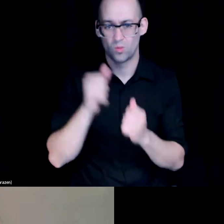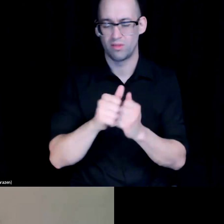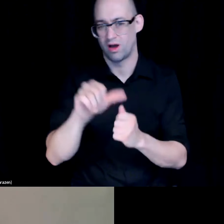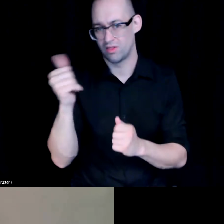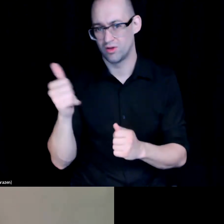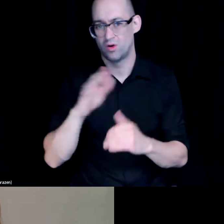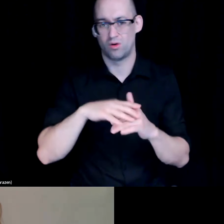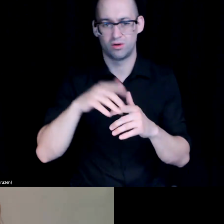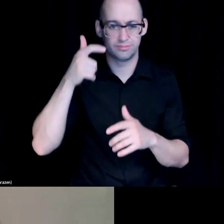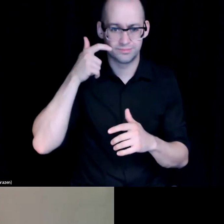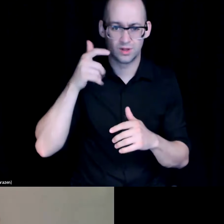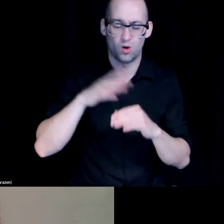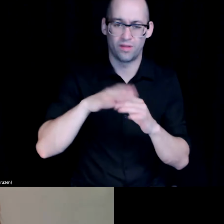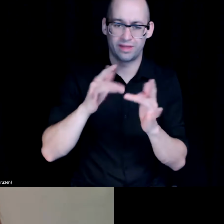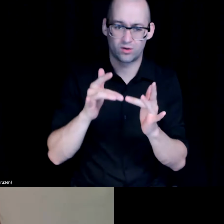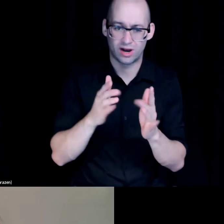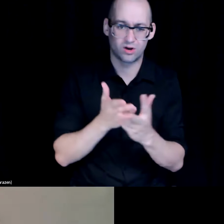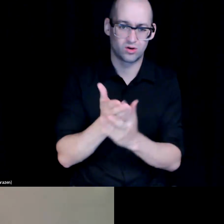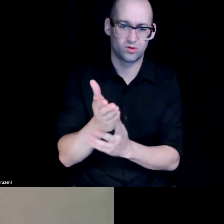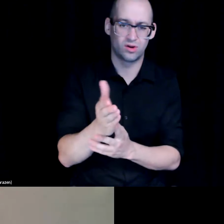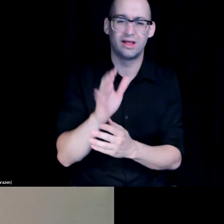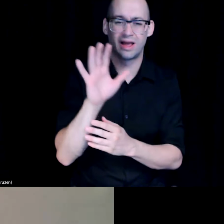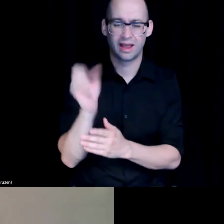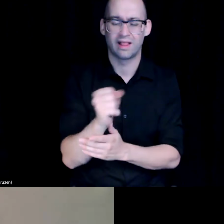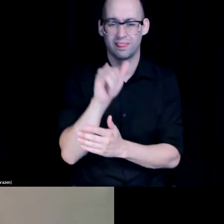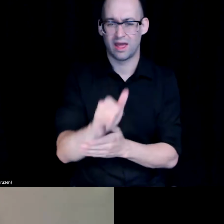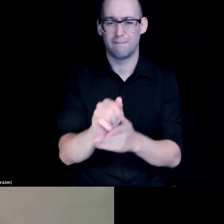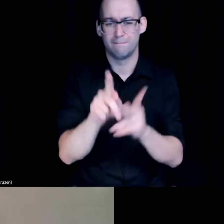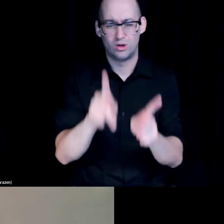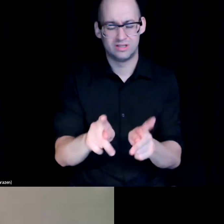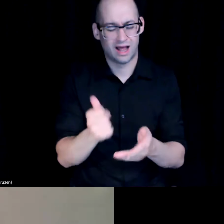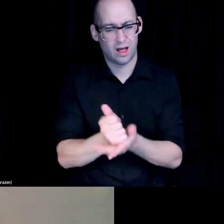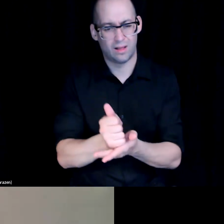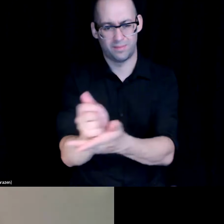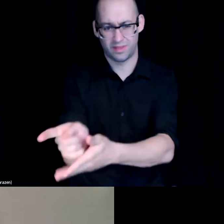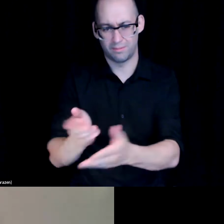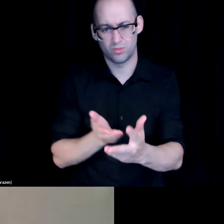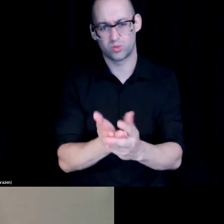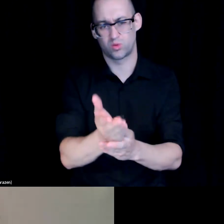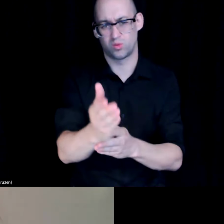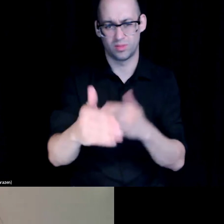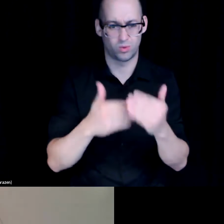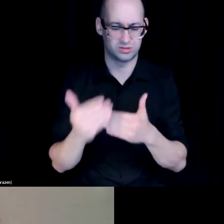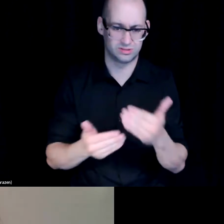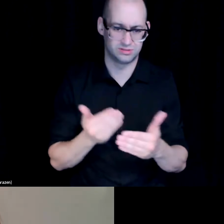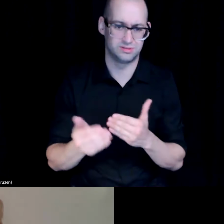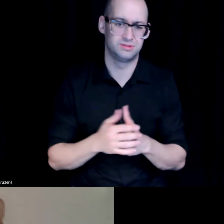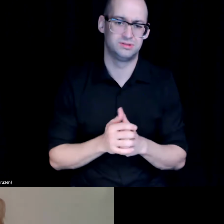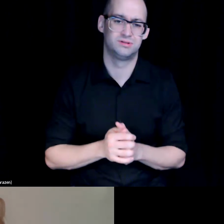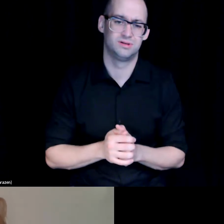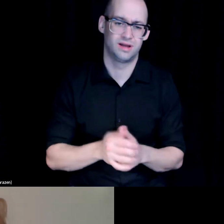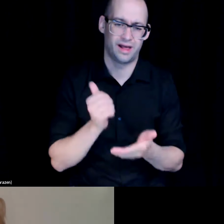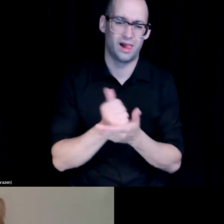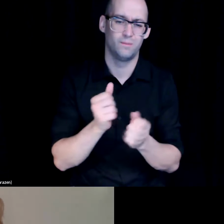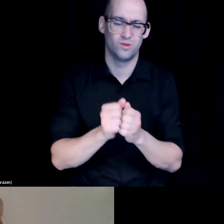online and get them through that process. And we're partnering also with the SF Tech Council and providing our staff to help out with the different